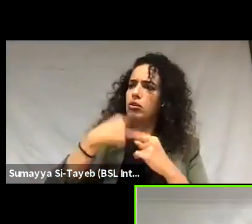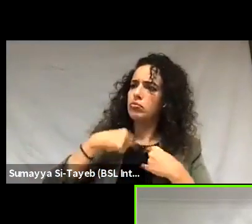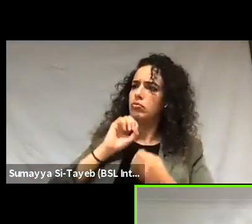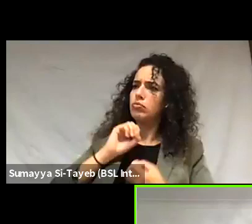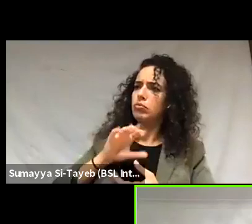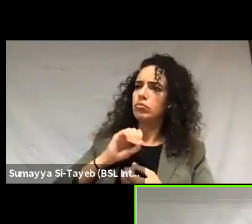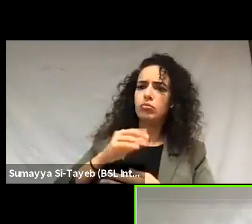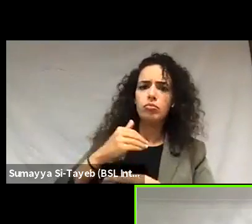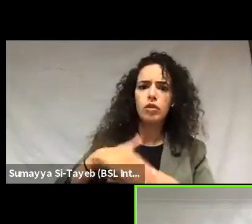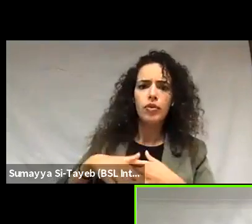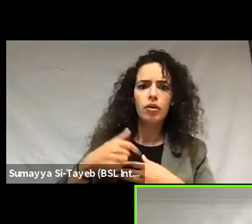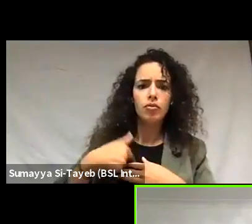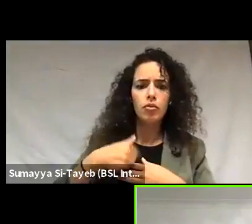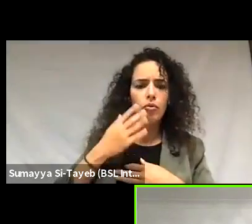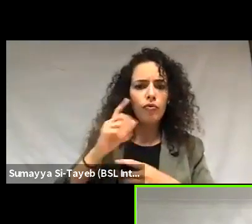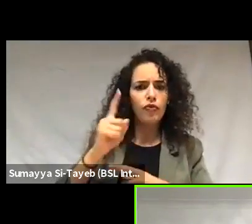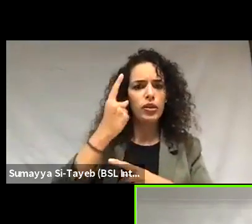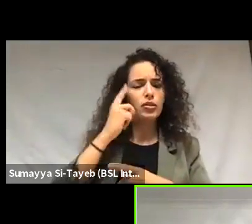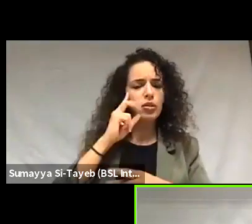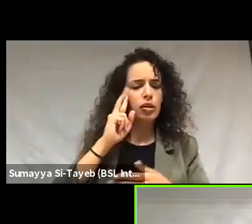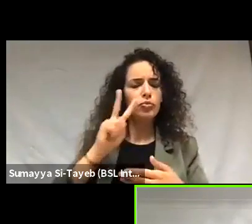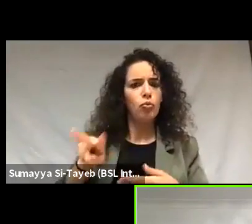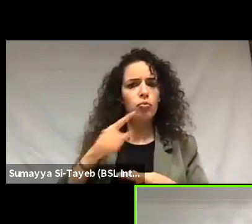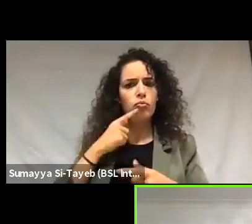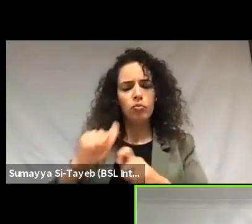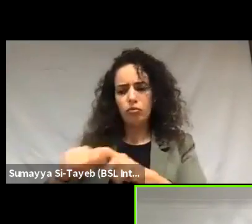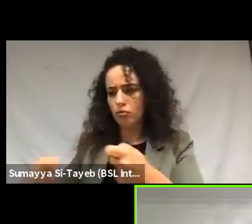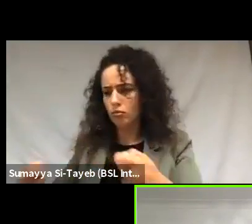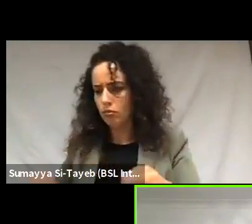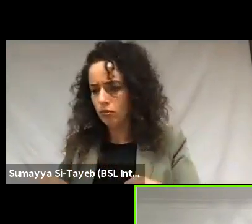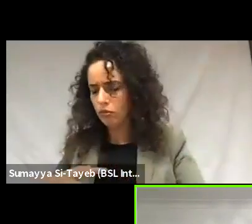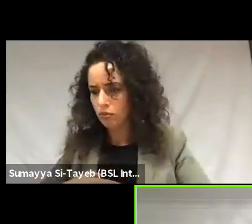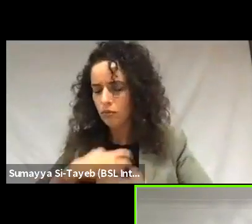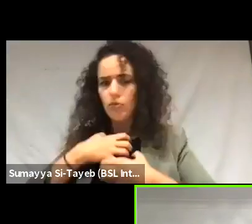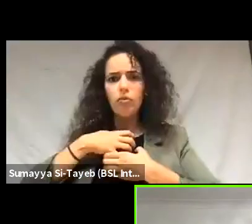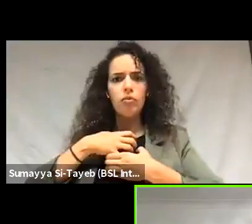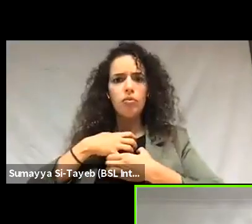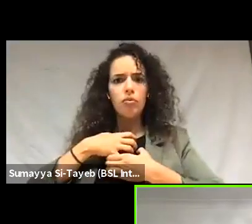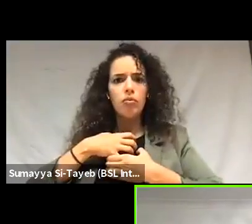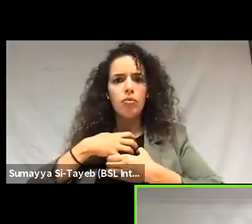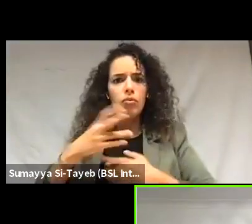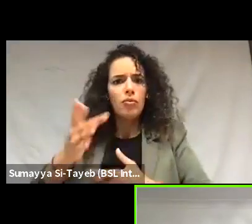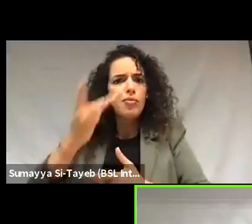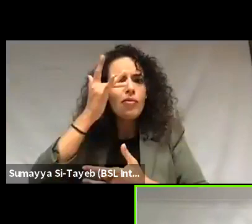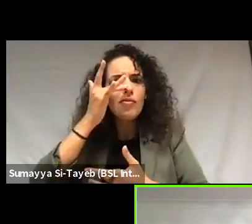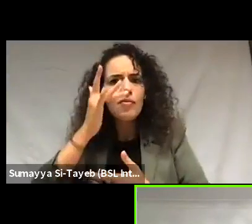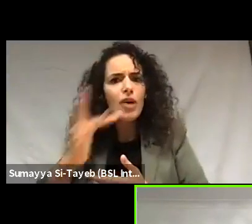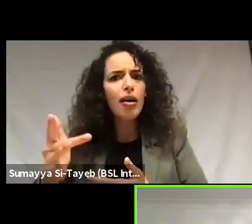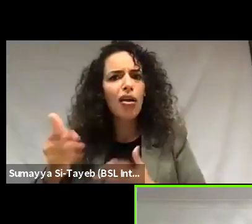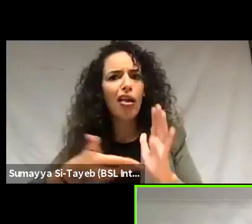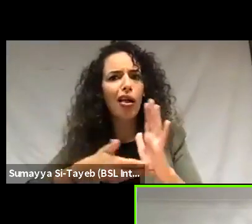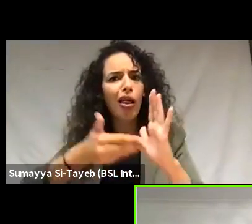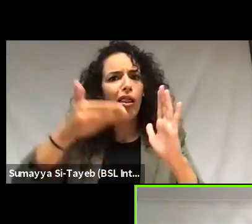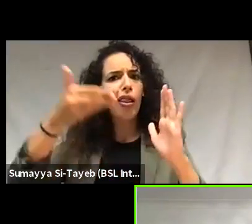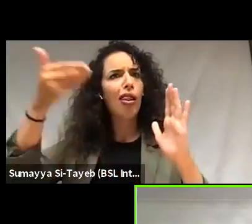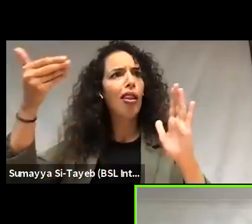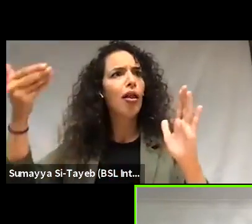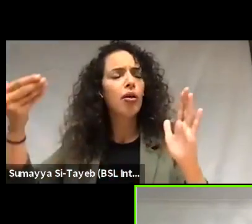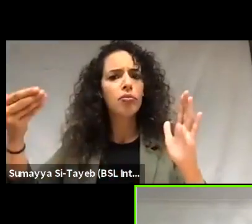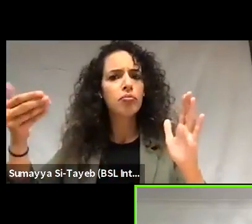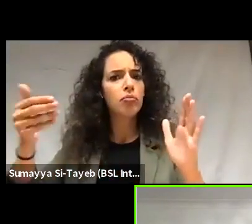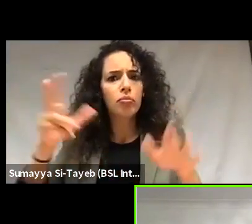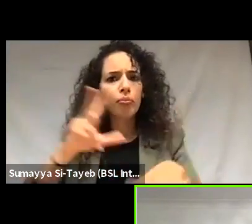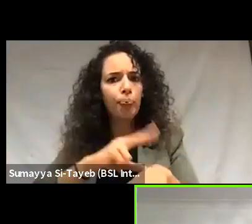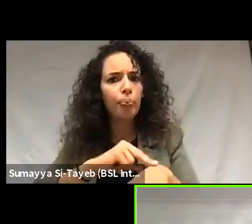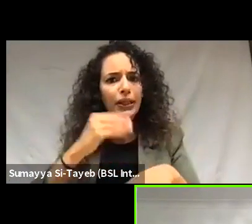to learn about it. All the accusations against us were false and made up. There was never any police involvement. There was never